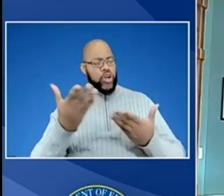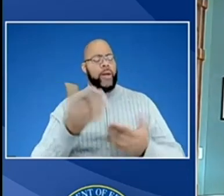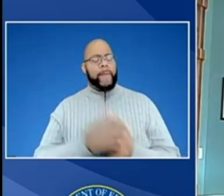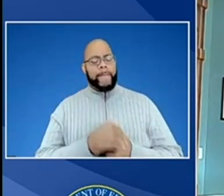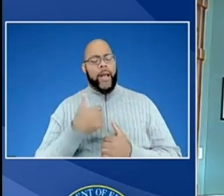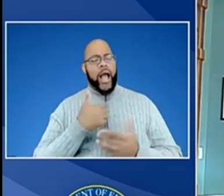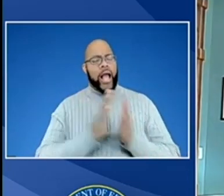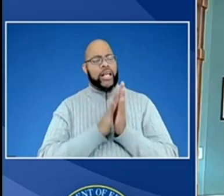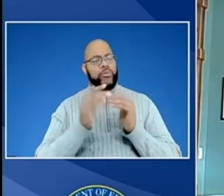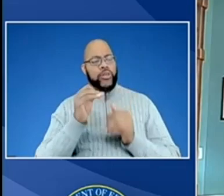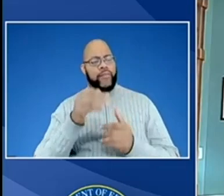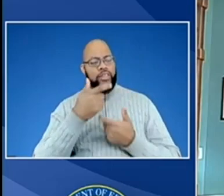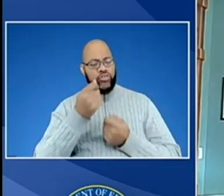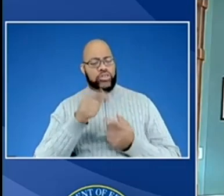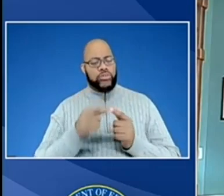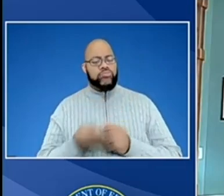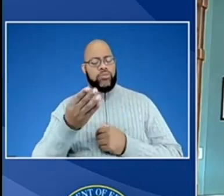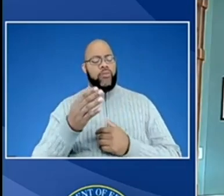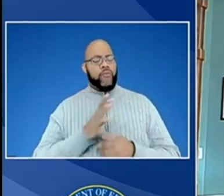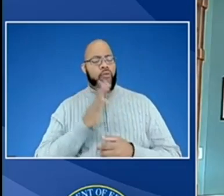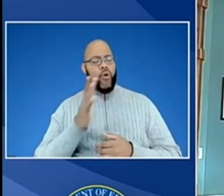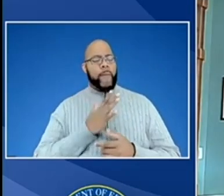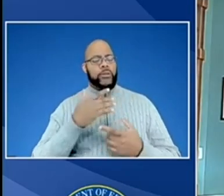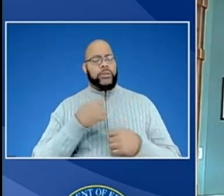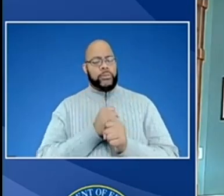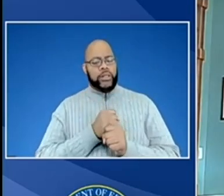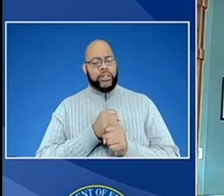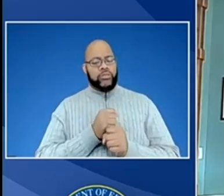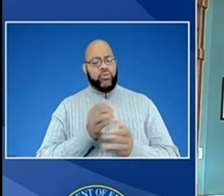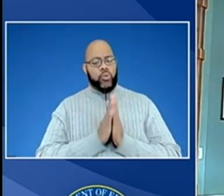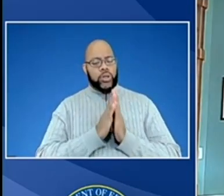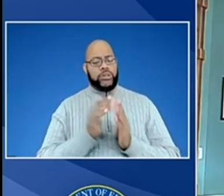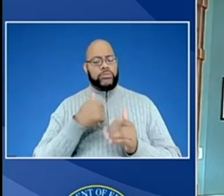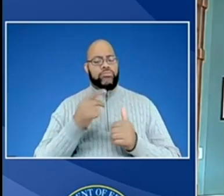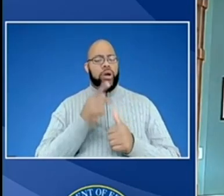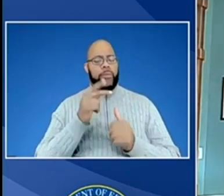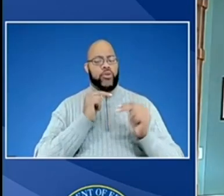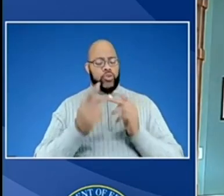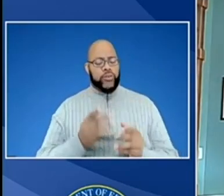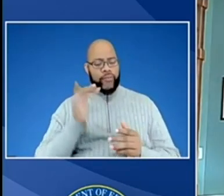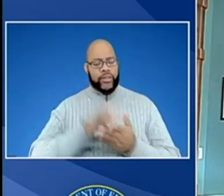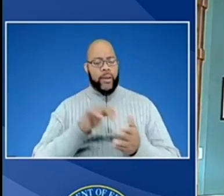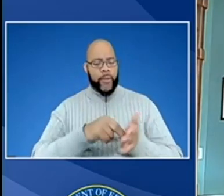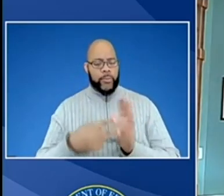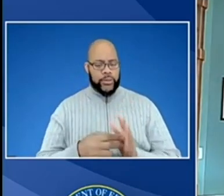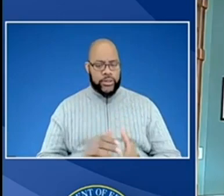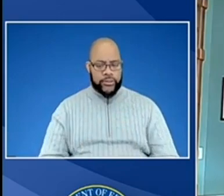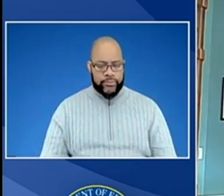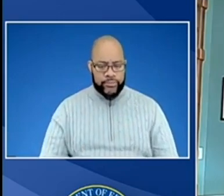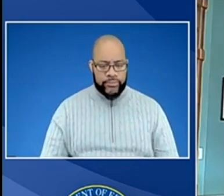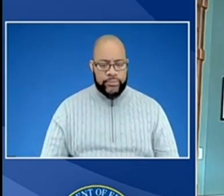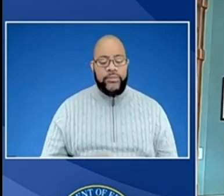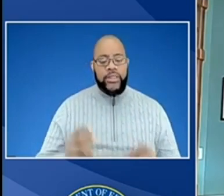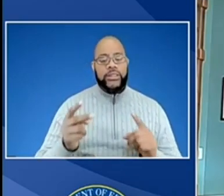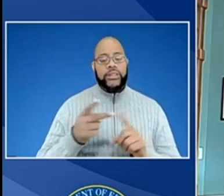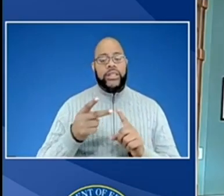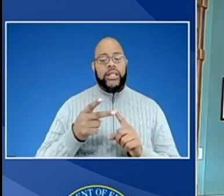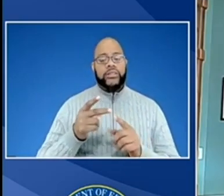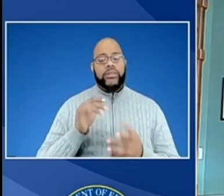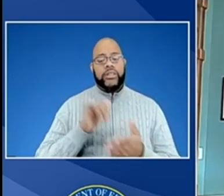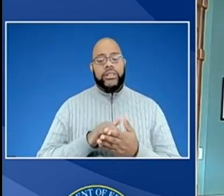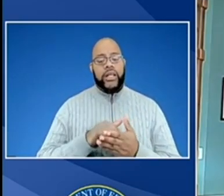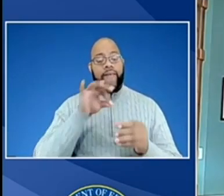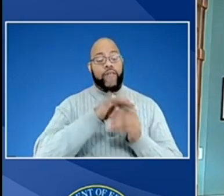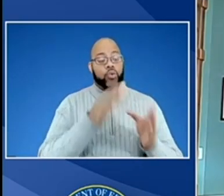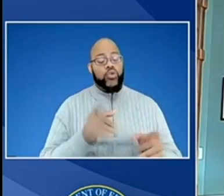interest to put in a formal request to also be made a primary negotiator for those purposes. Second, these